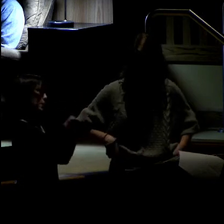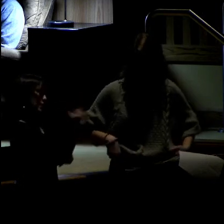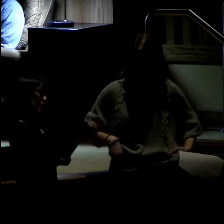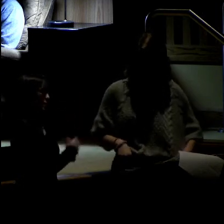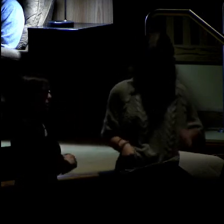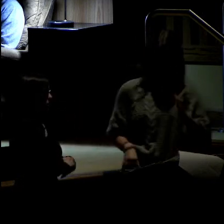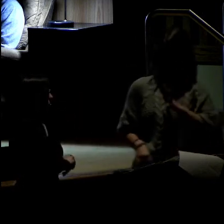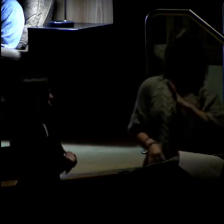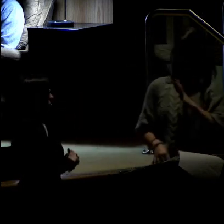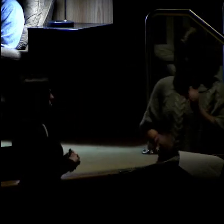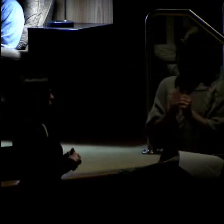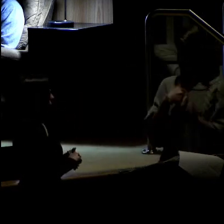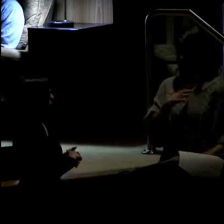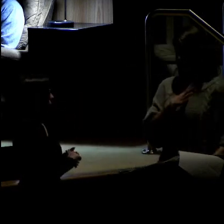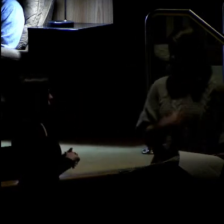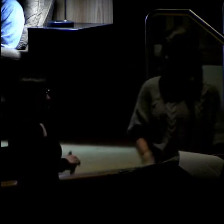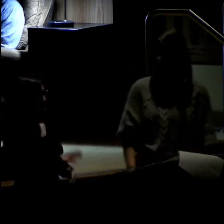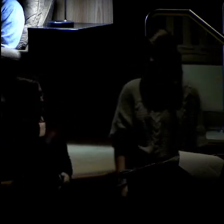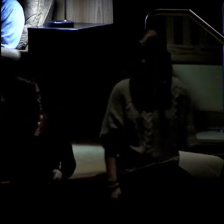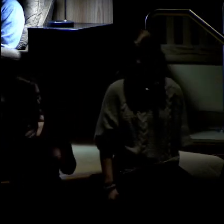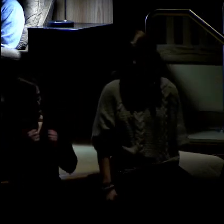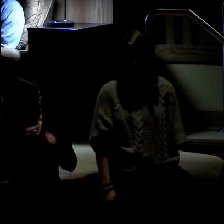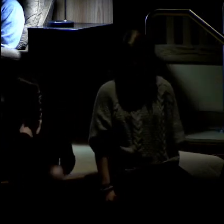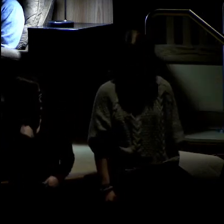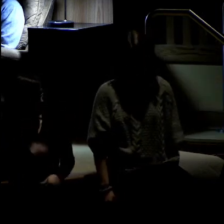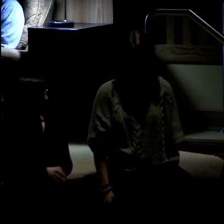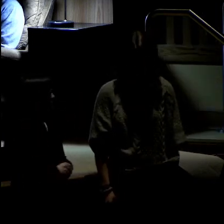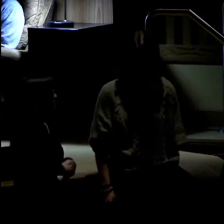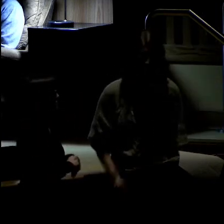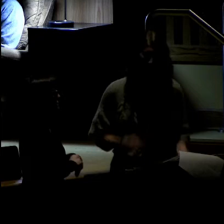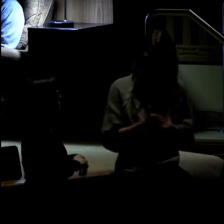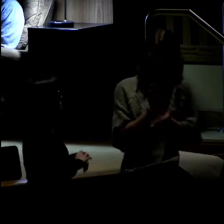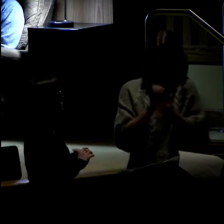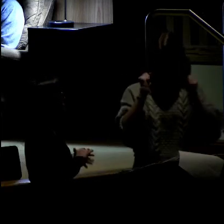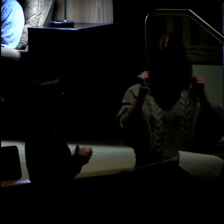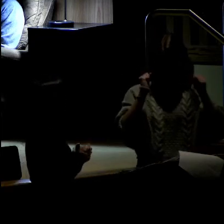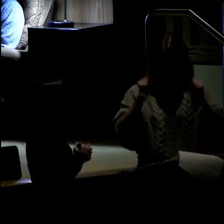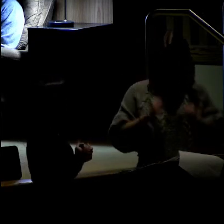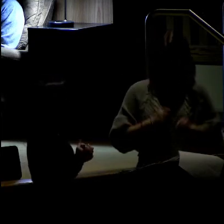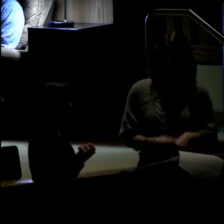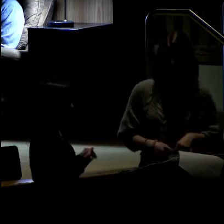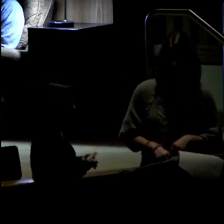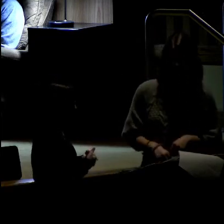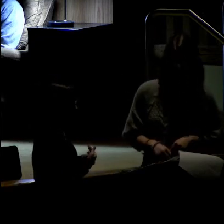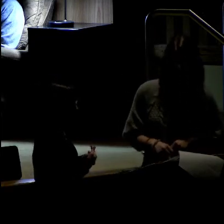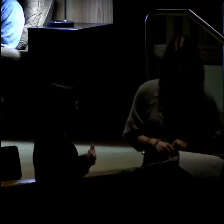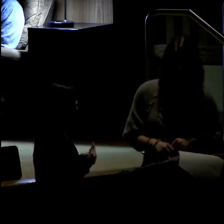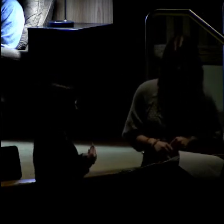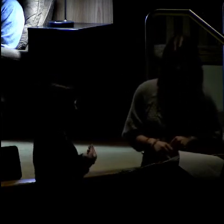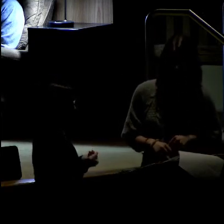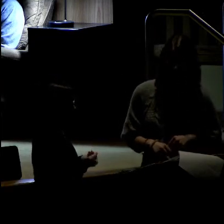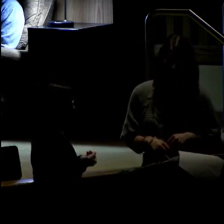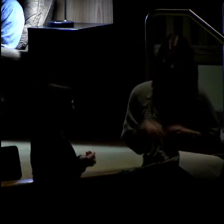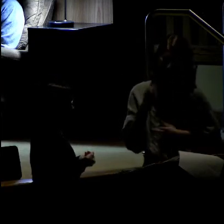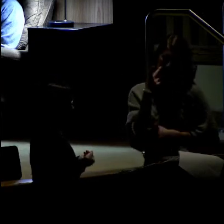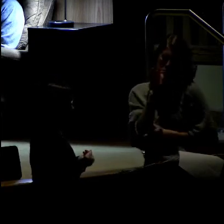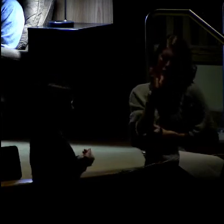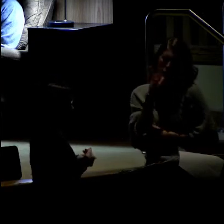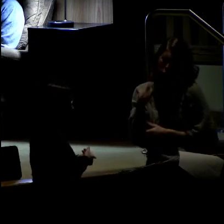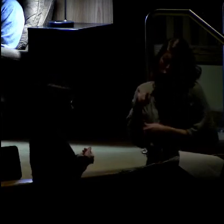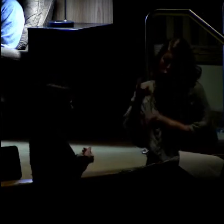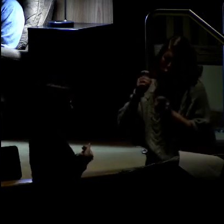Becky? Well, I guess it'd be okay. All right. But how are we going to divide up the rest? Well, Mom, you ought to put